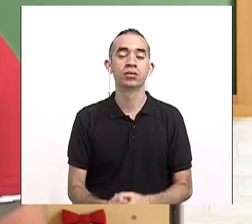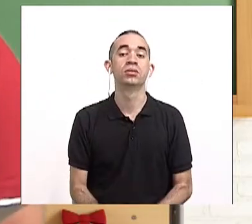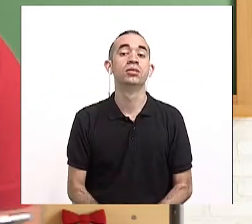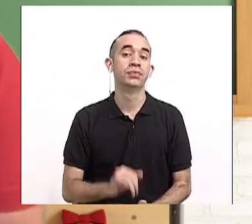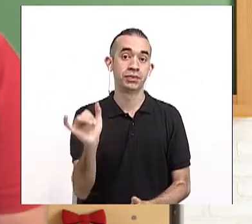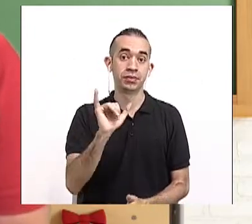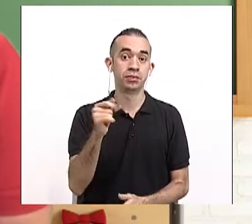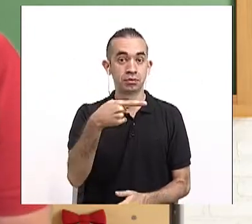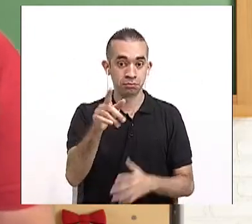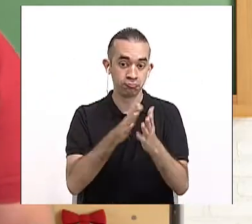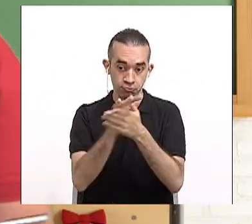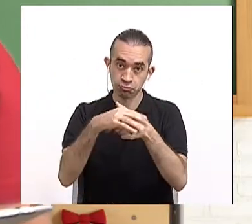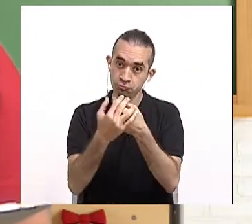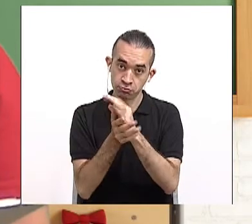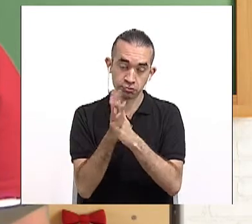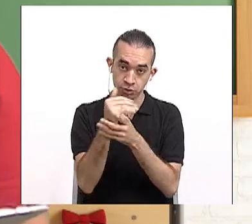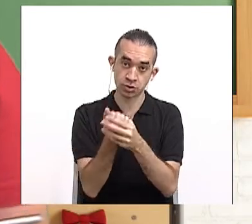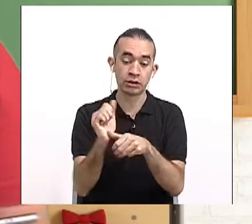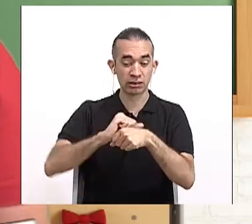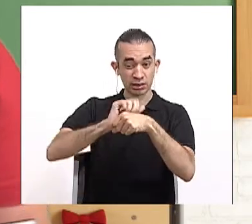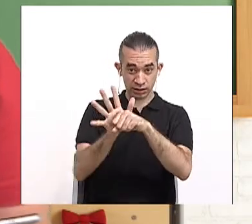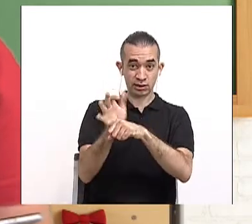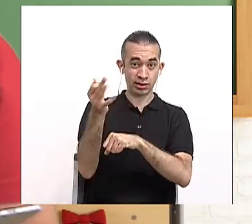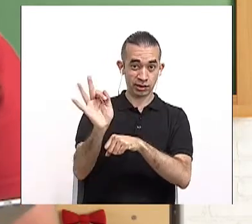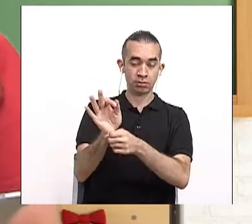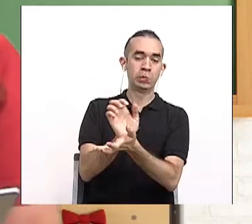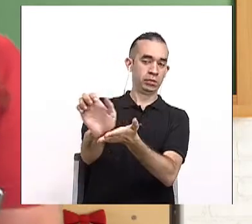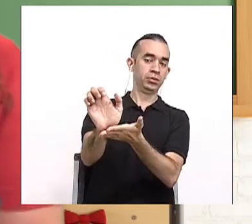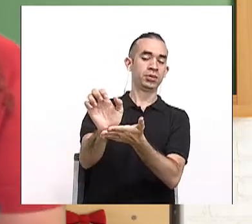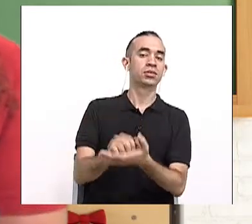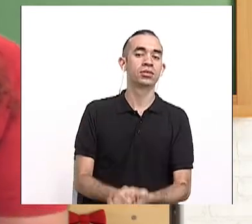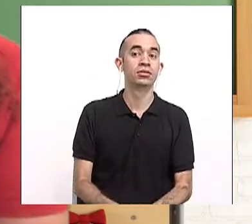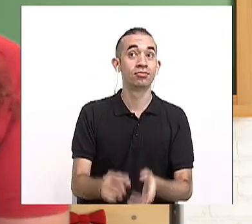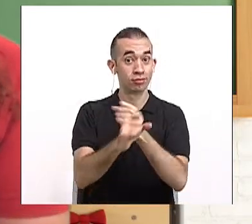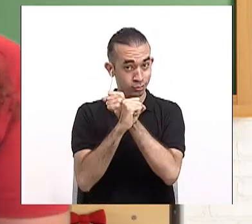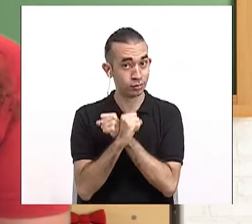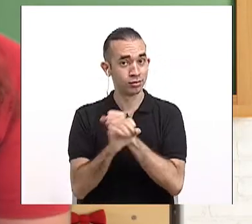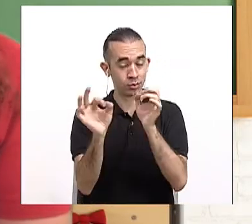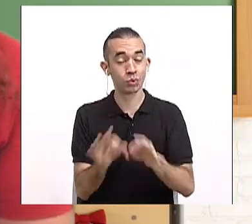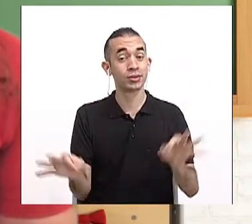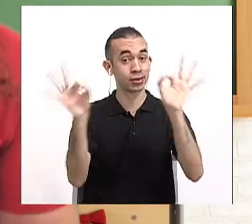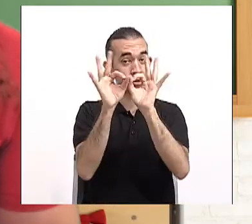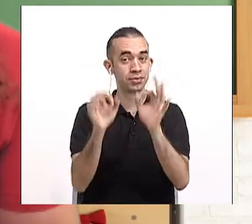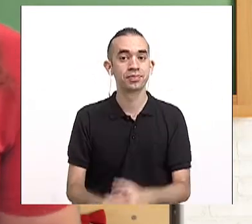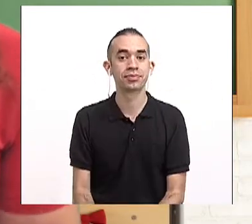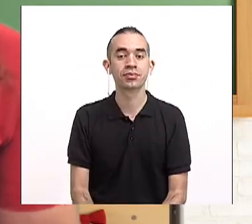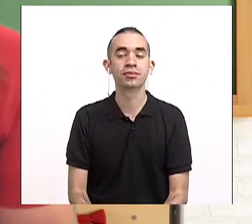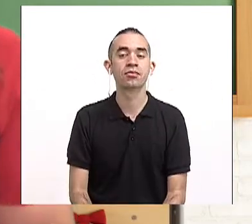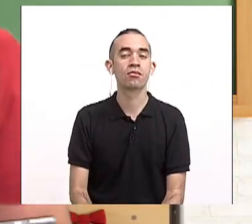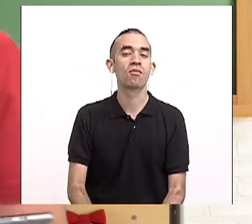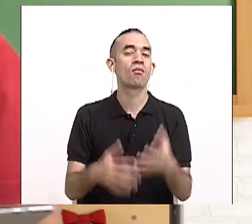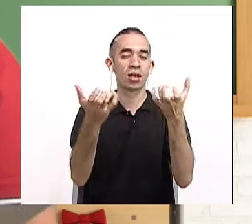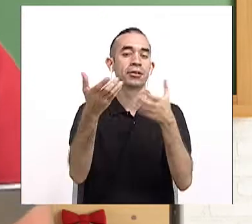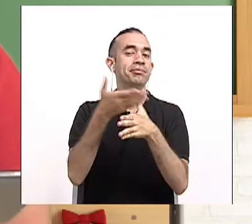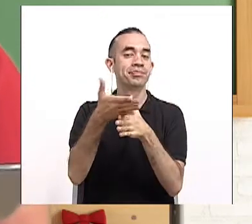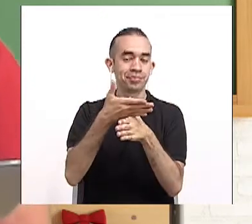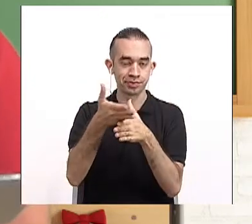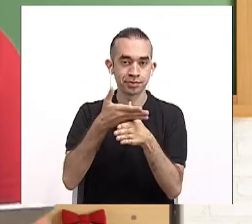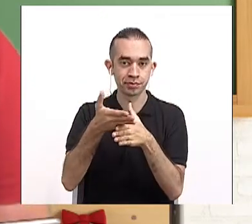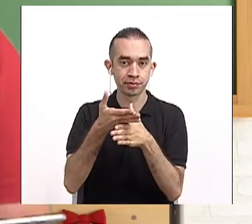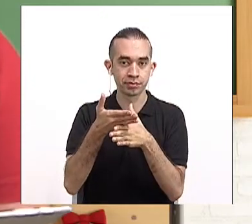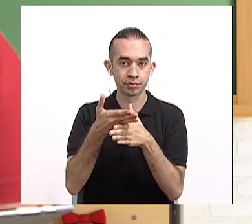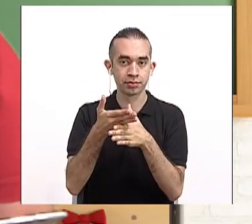go and wash your hands to prevent COVID-19. Be safe. This is very important. I want to share with you